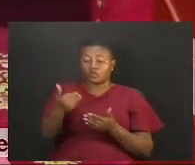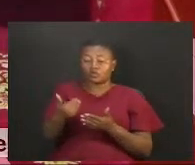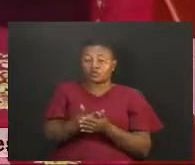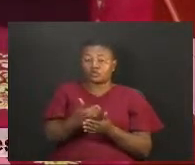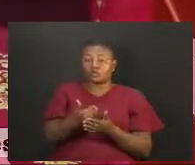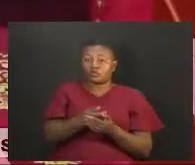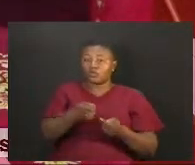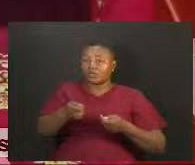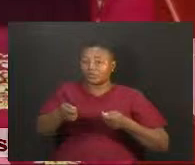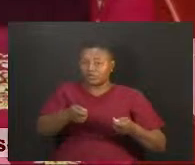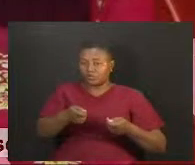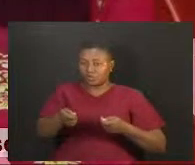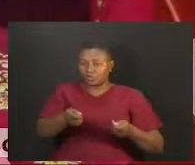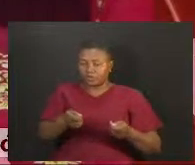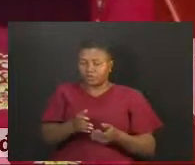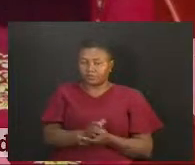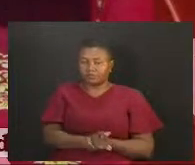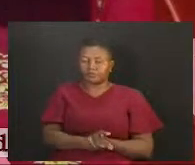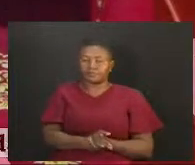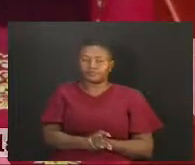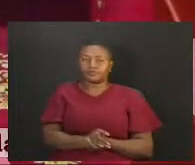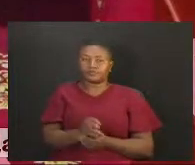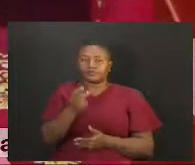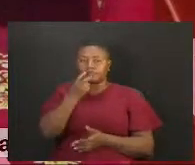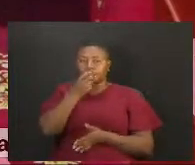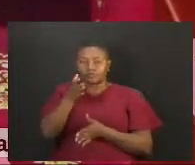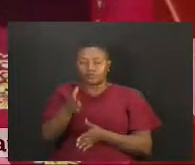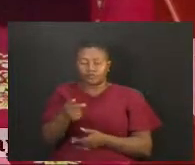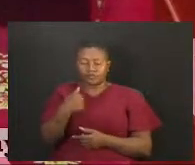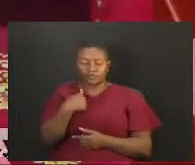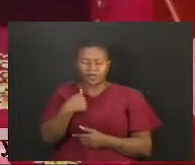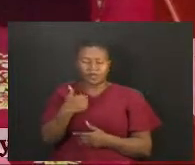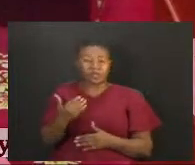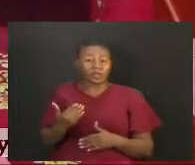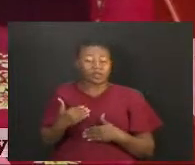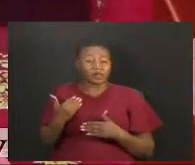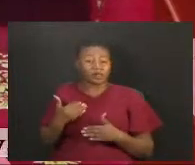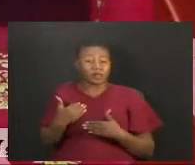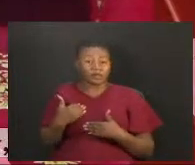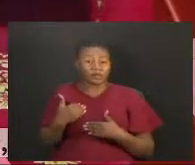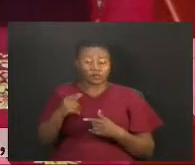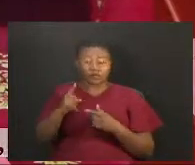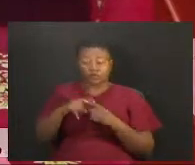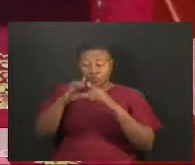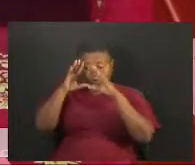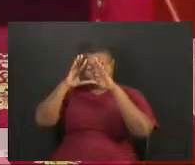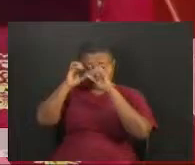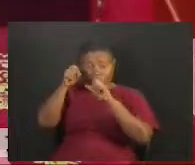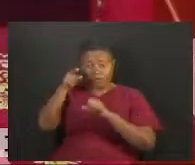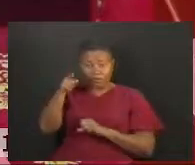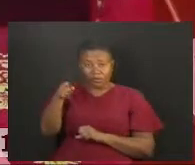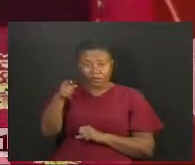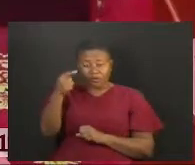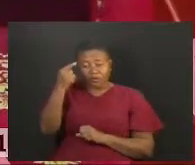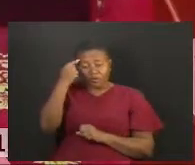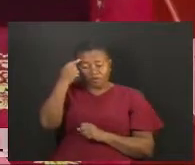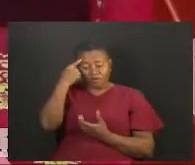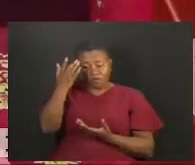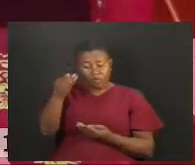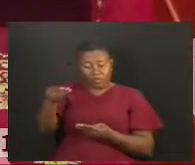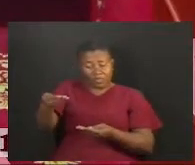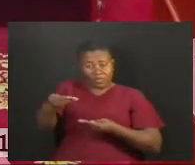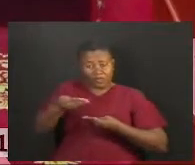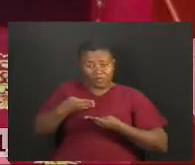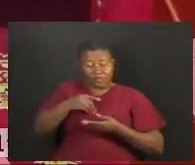administration. Mr. Speaker, I'm deeply grateful to His Excellency the President for entrusting me with